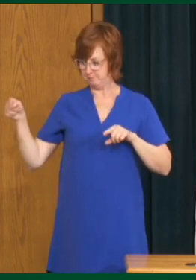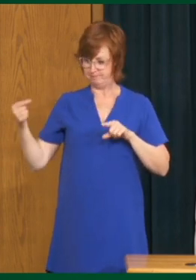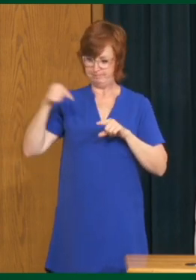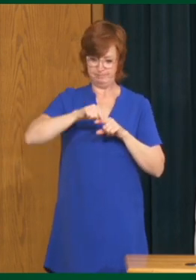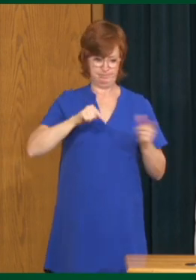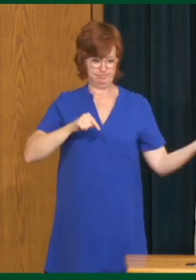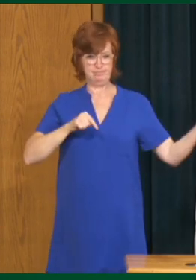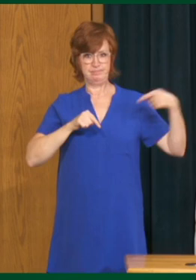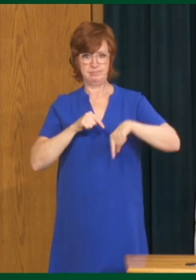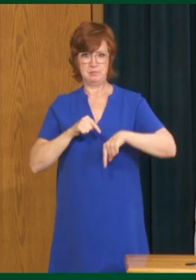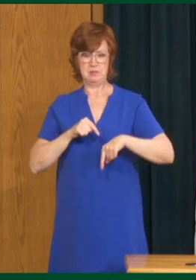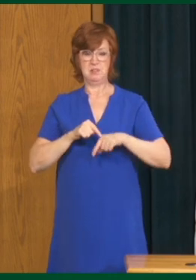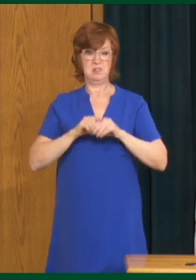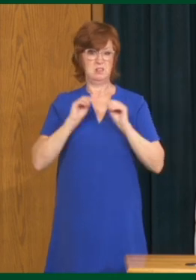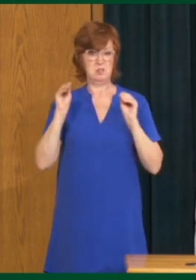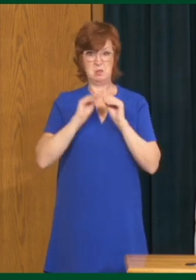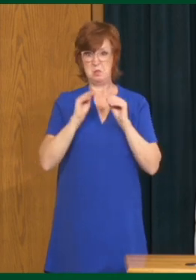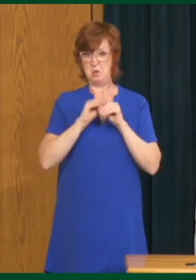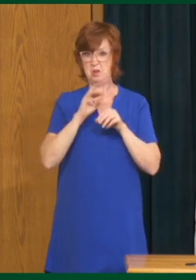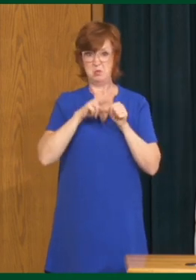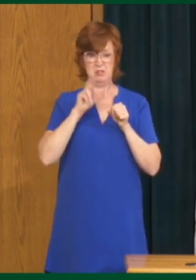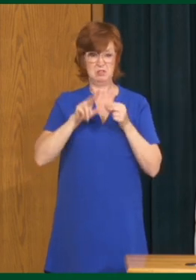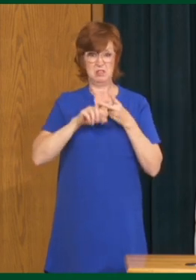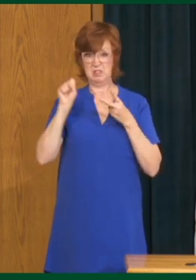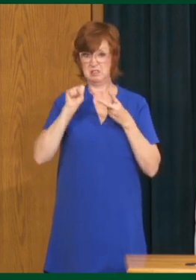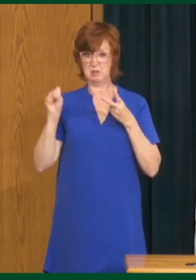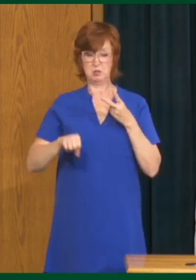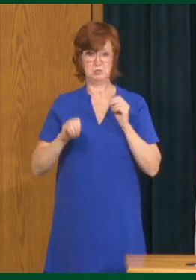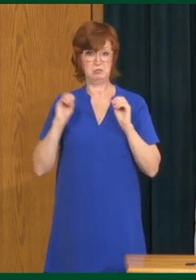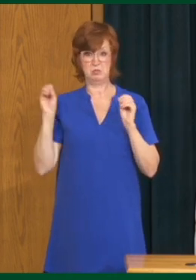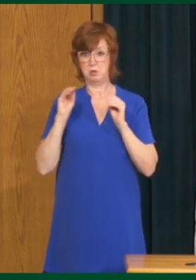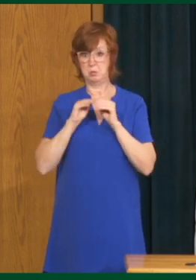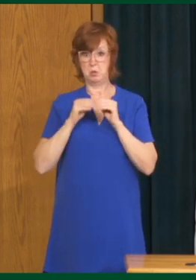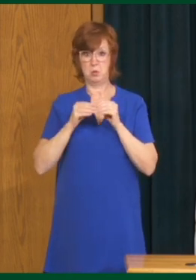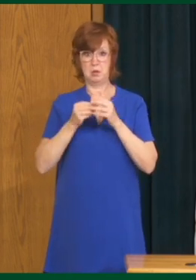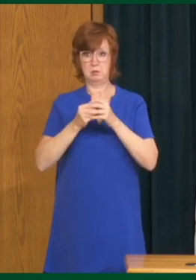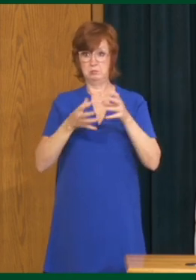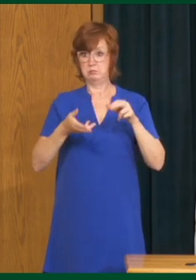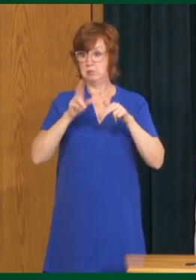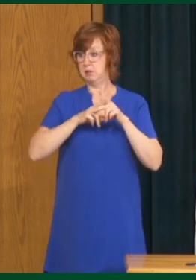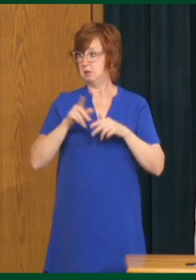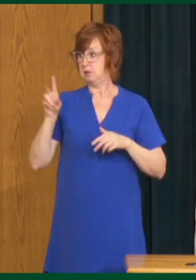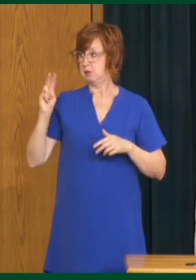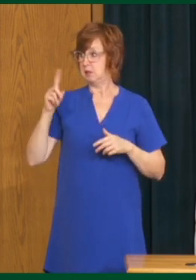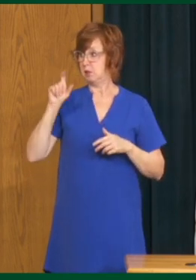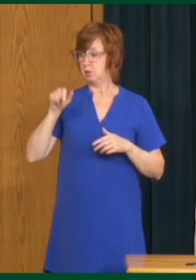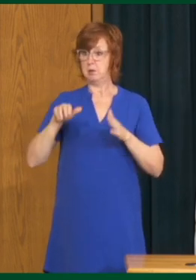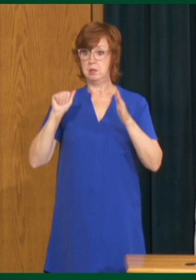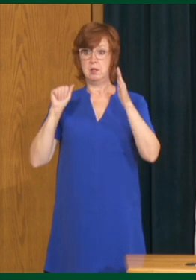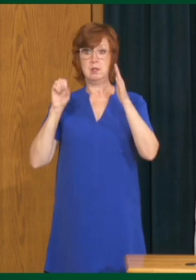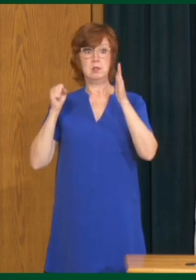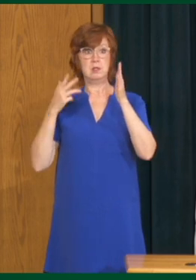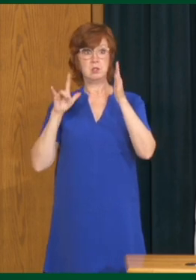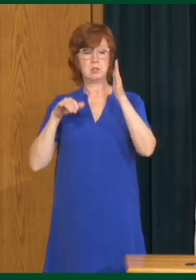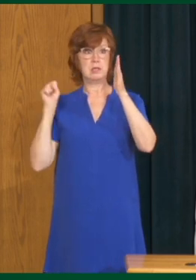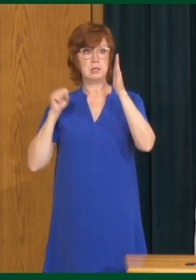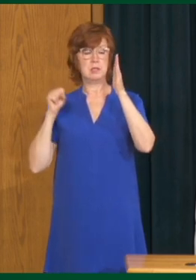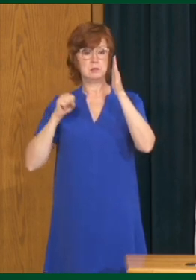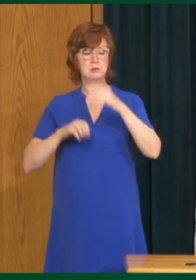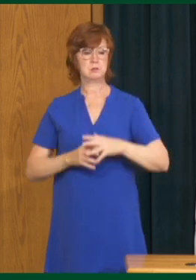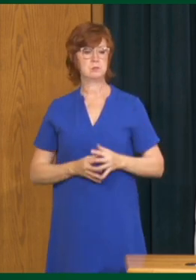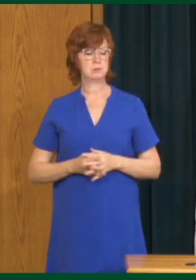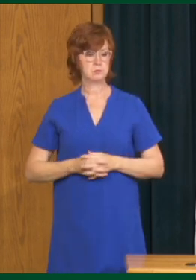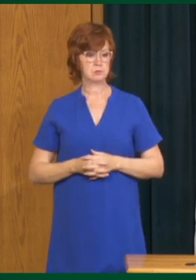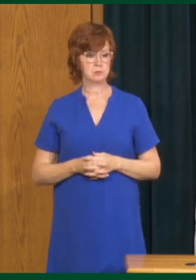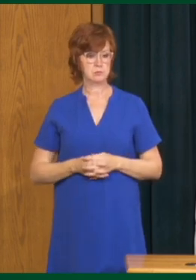of concern in Regina or Saskatoon at this point. Do you have a follow-up question, Ashley? Yeah,